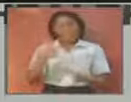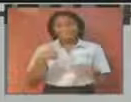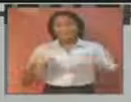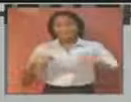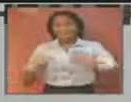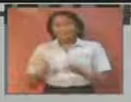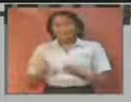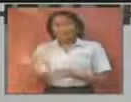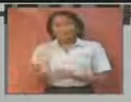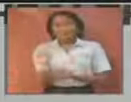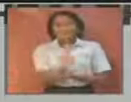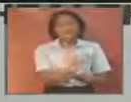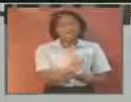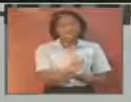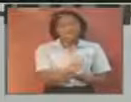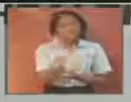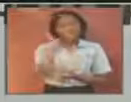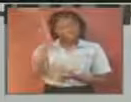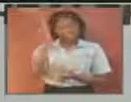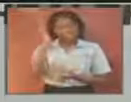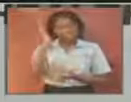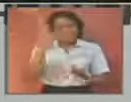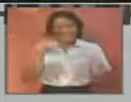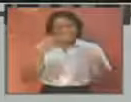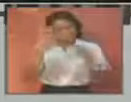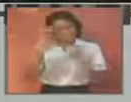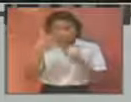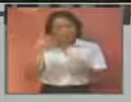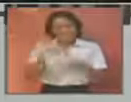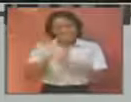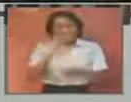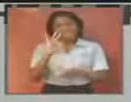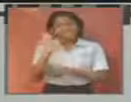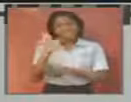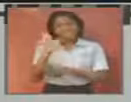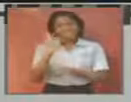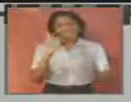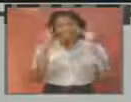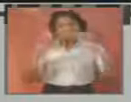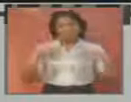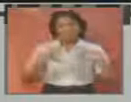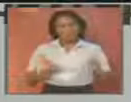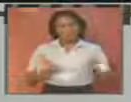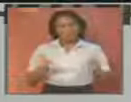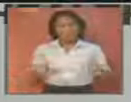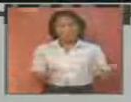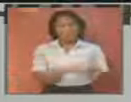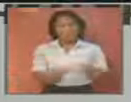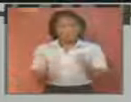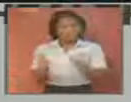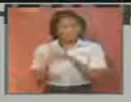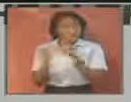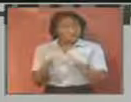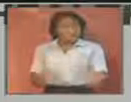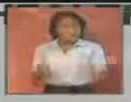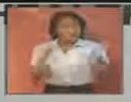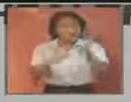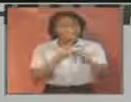you need to go to for your second dose of AstraZeneca. And very important, please walk with